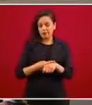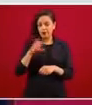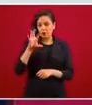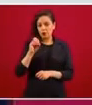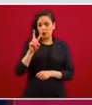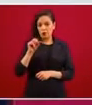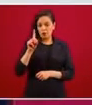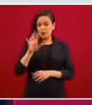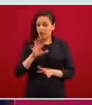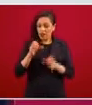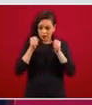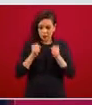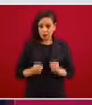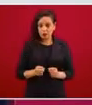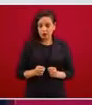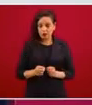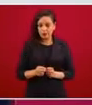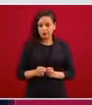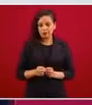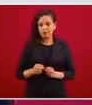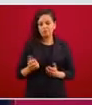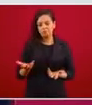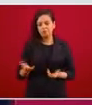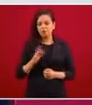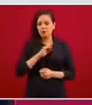and just bad nutrition habits.